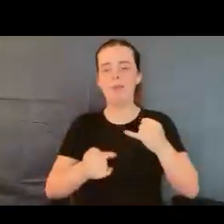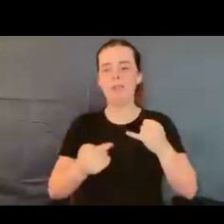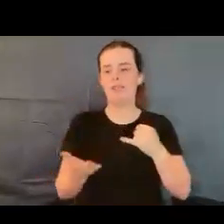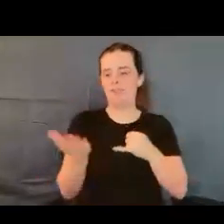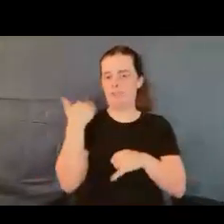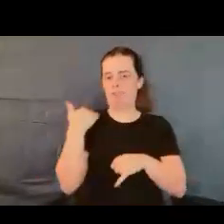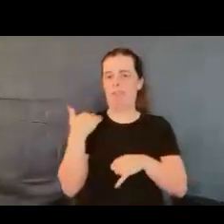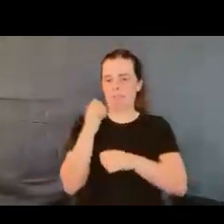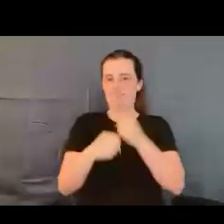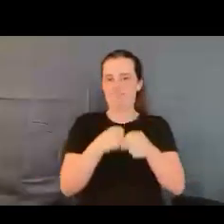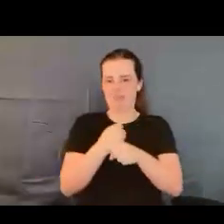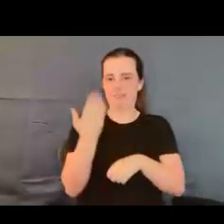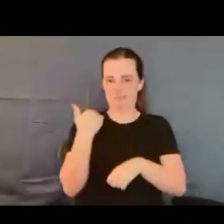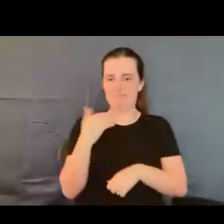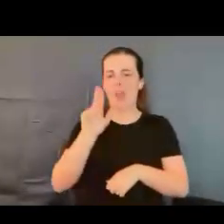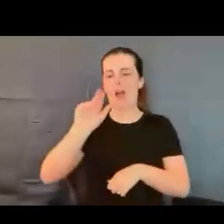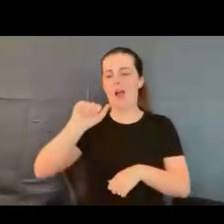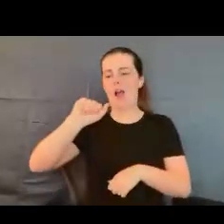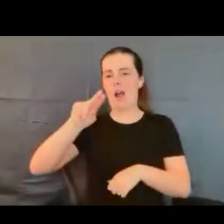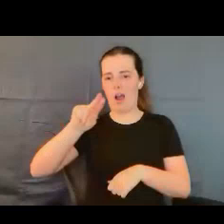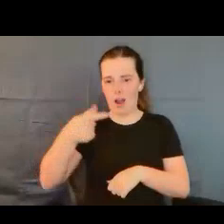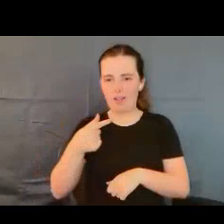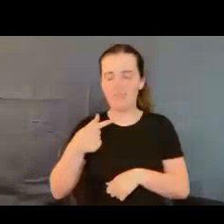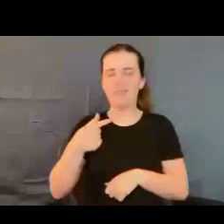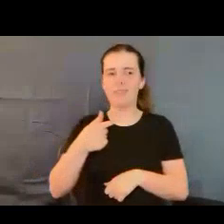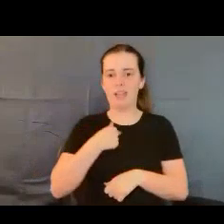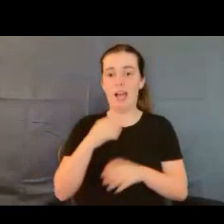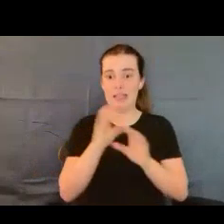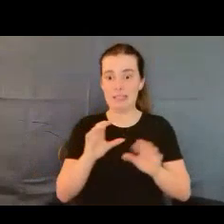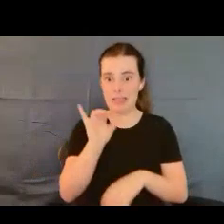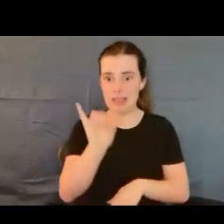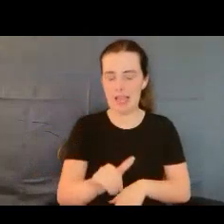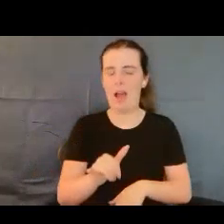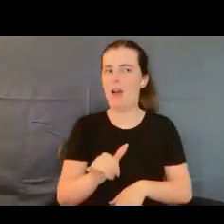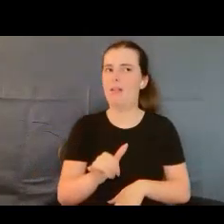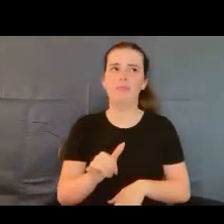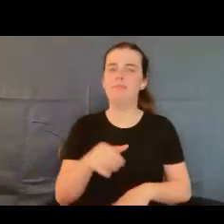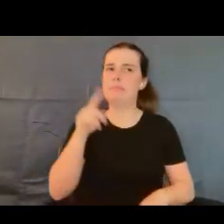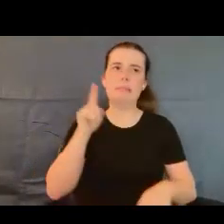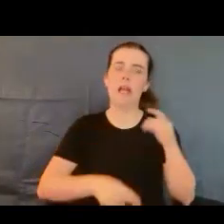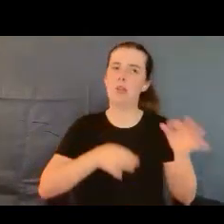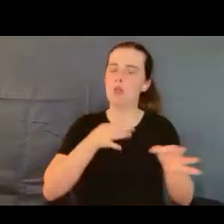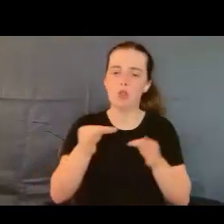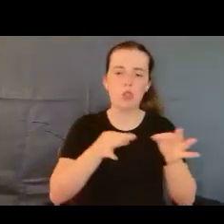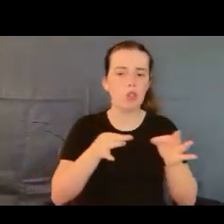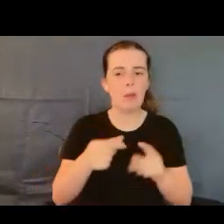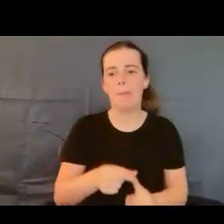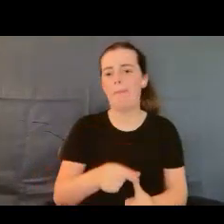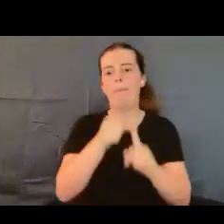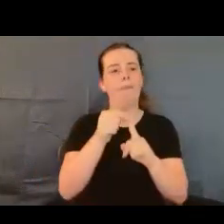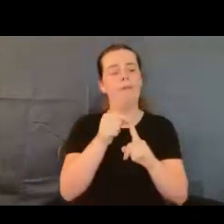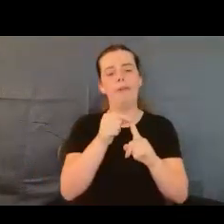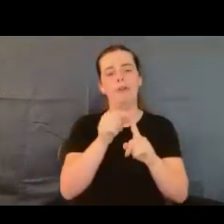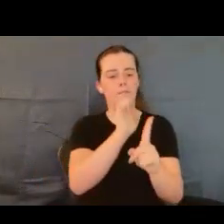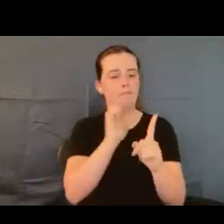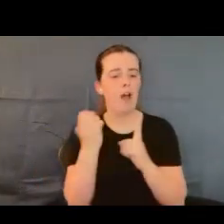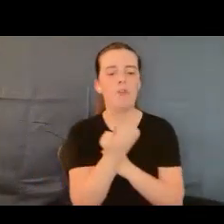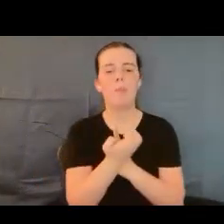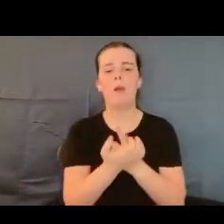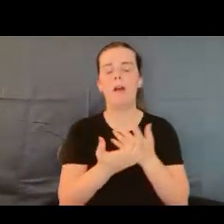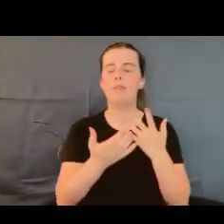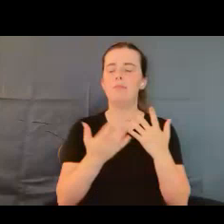just hard to put into words how special that environment is with so many people in one spot loving the sport and how beautiful Chamonix is.